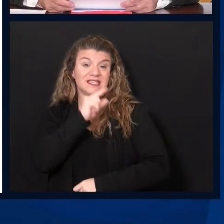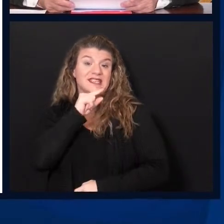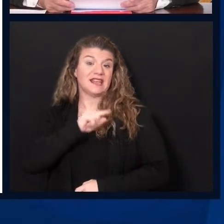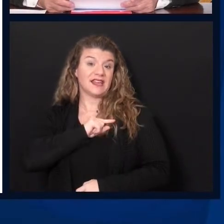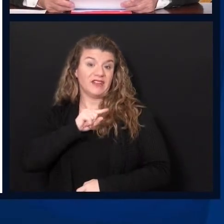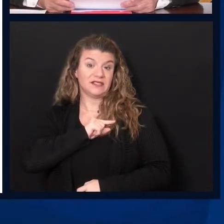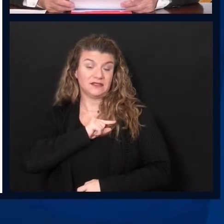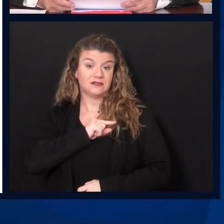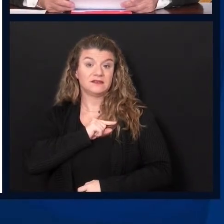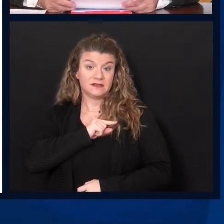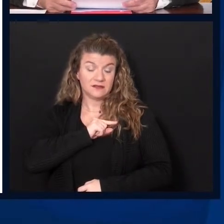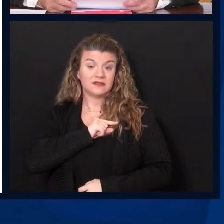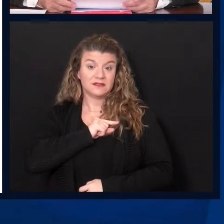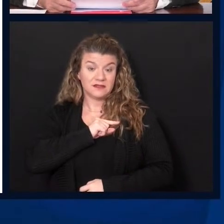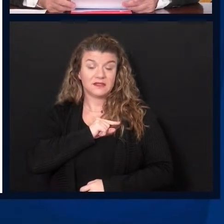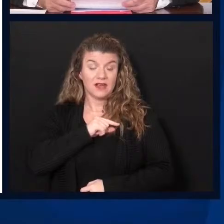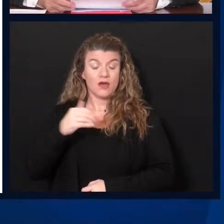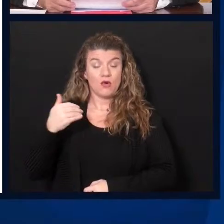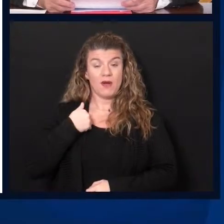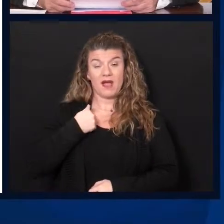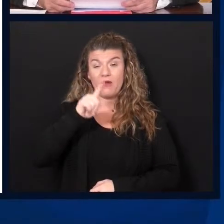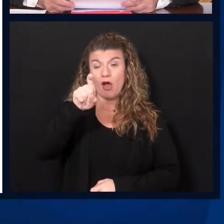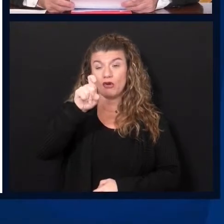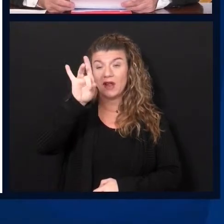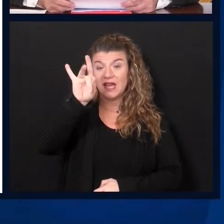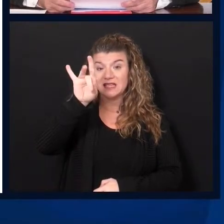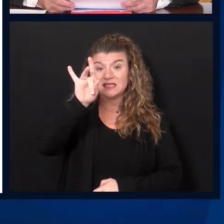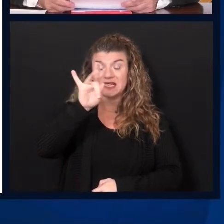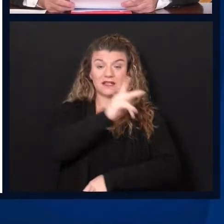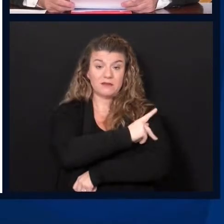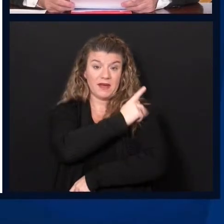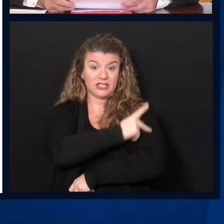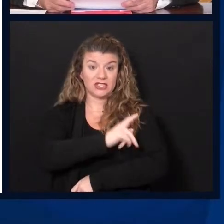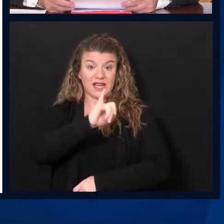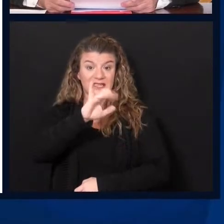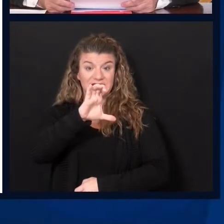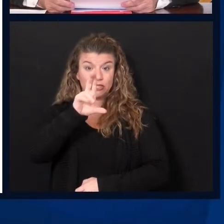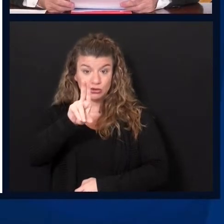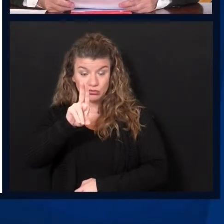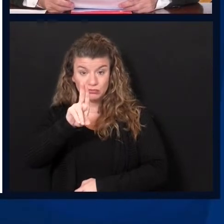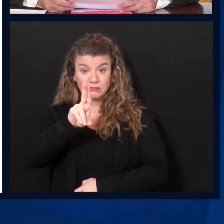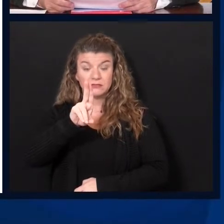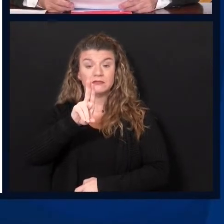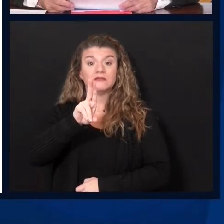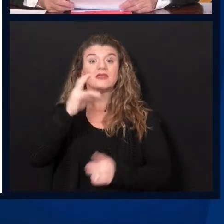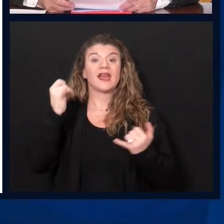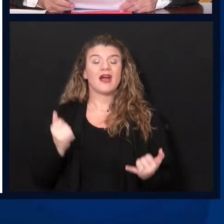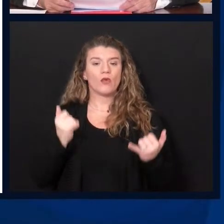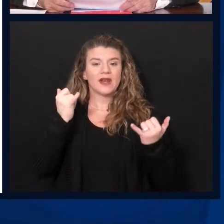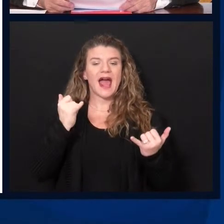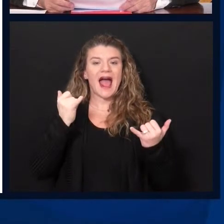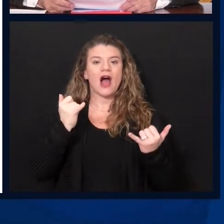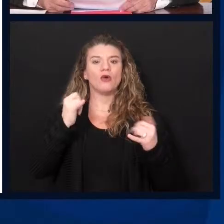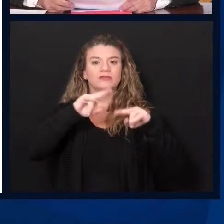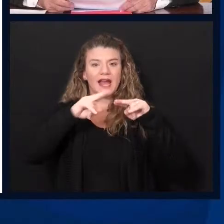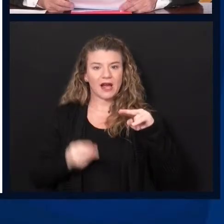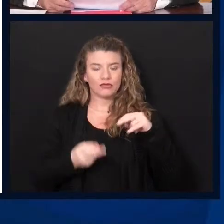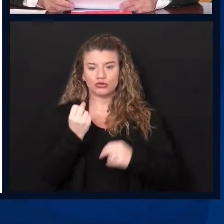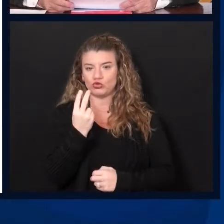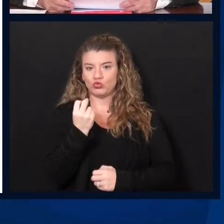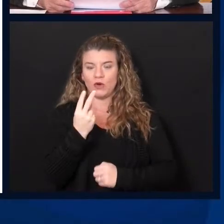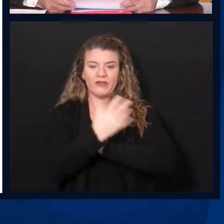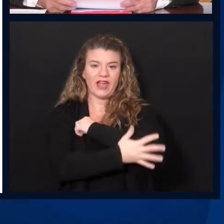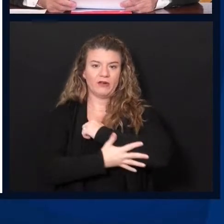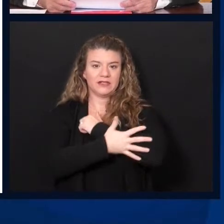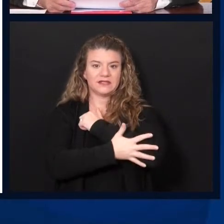Thanksgiving. We have 118 patients in our ICU units, and we're now down to 12 counties